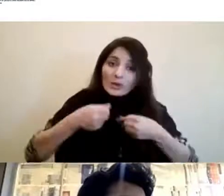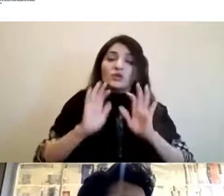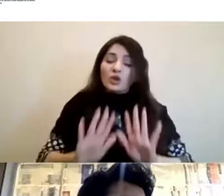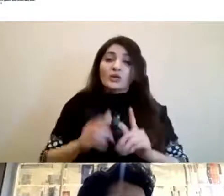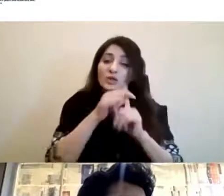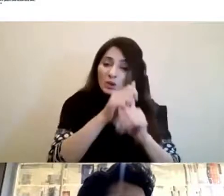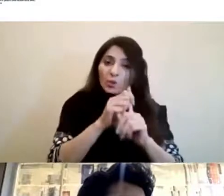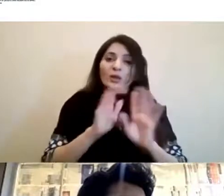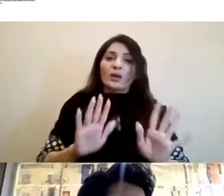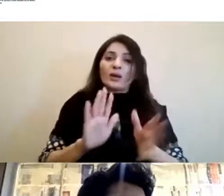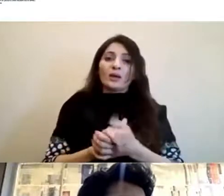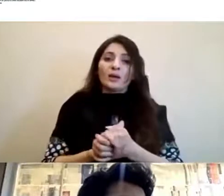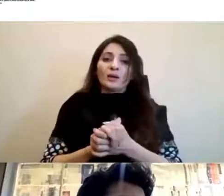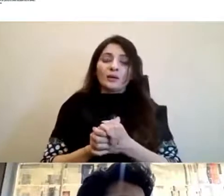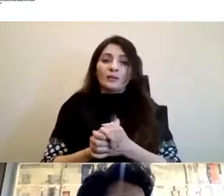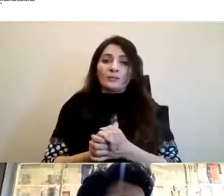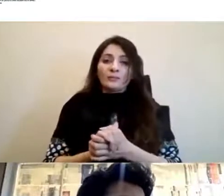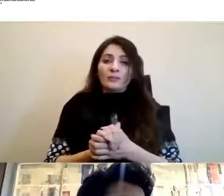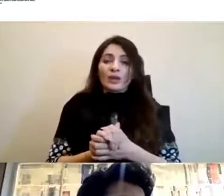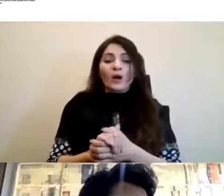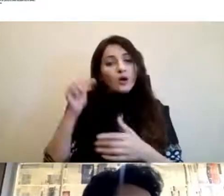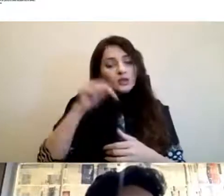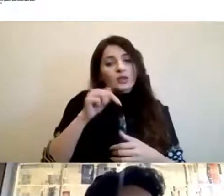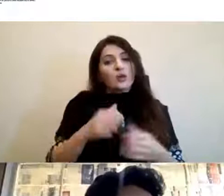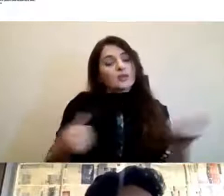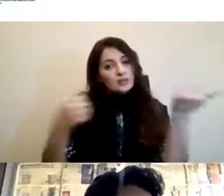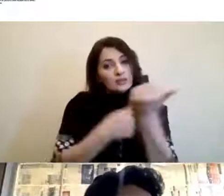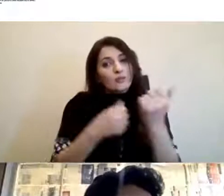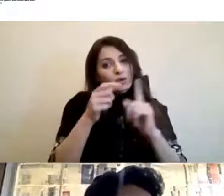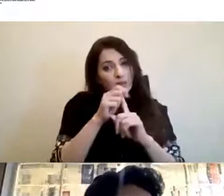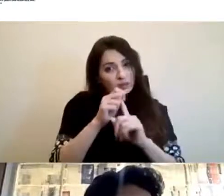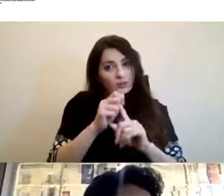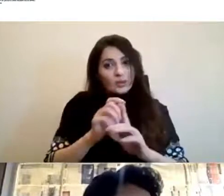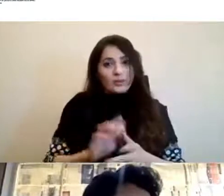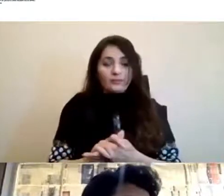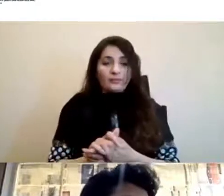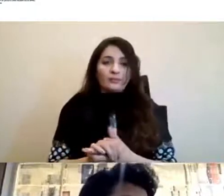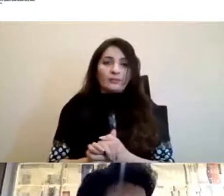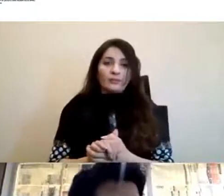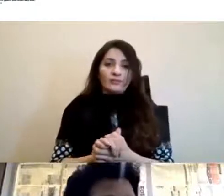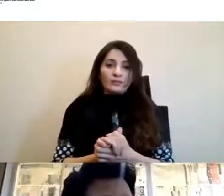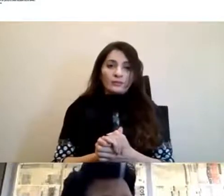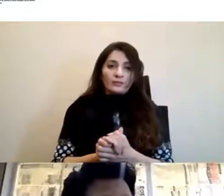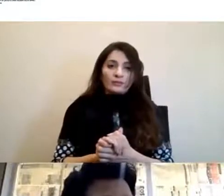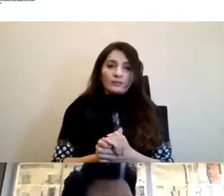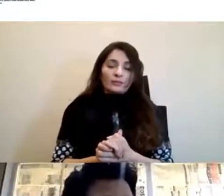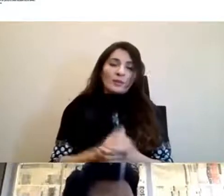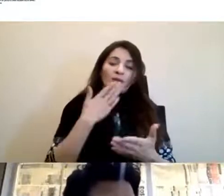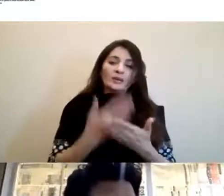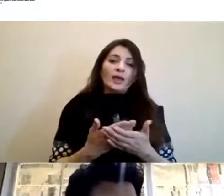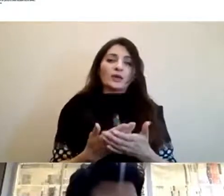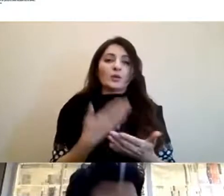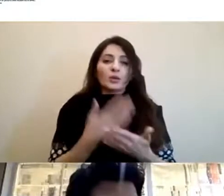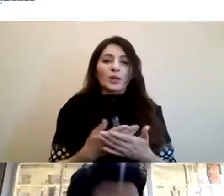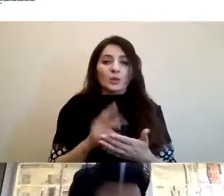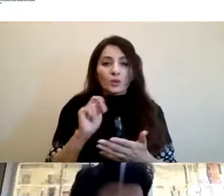come from outside. So that support needs to happen. Thank you so much, Nirmata. And